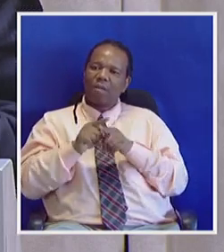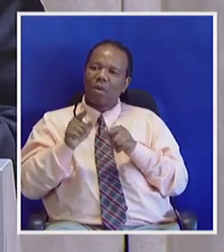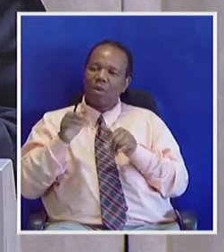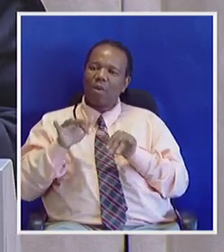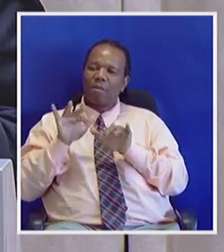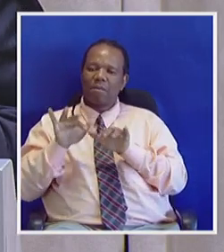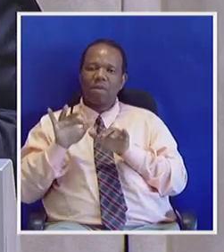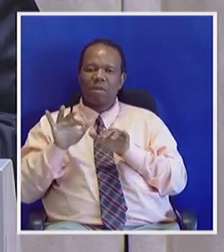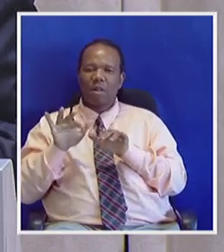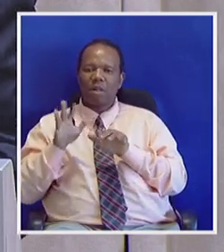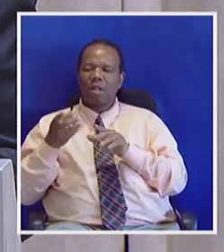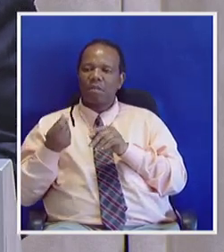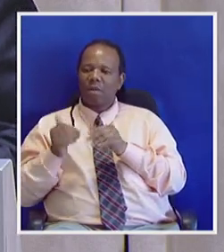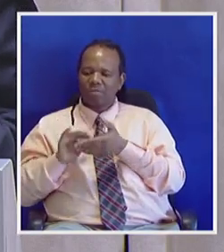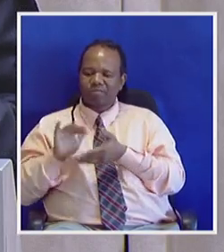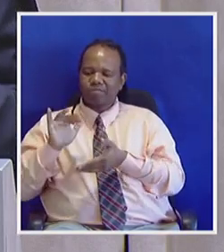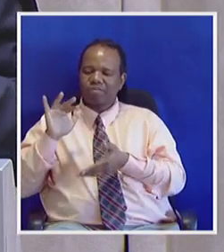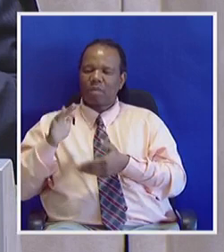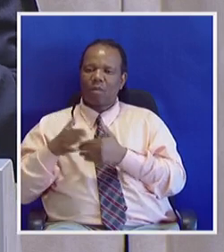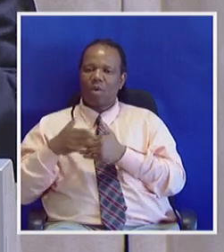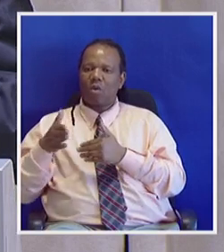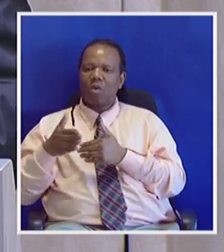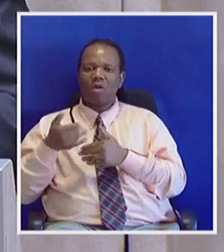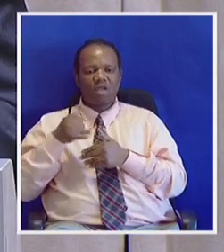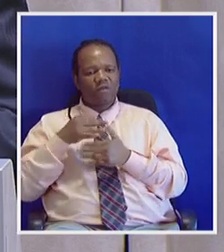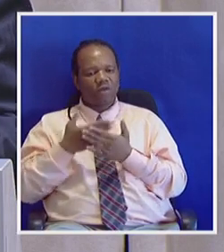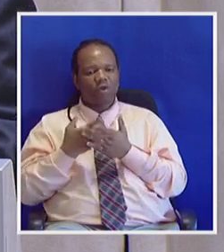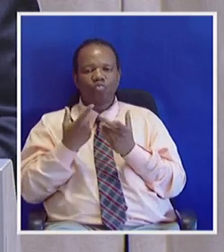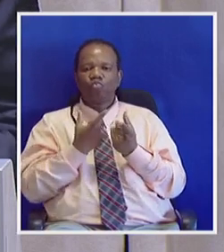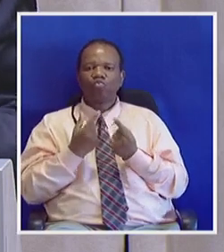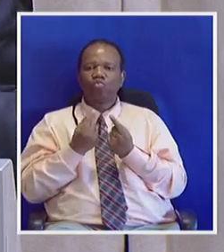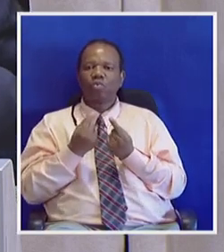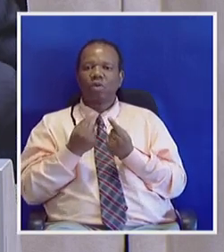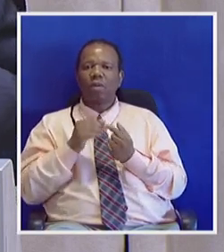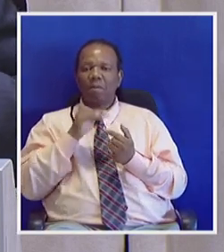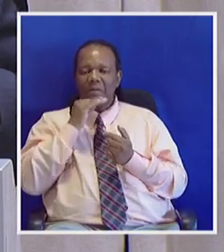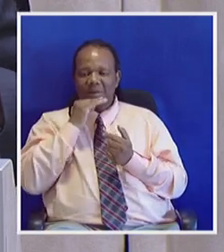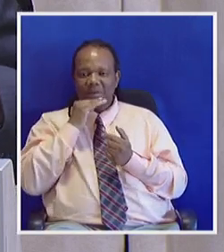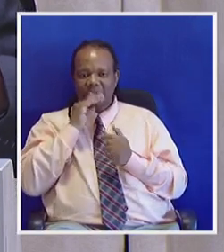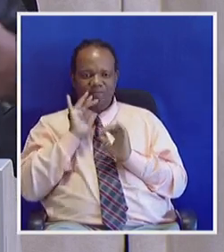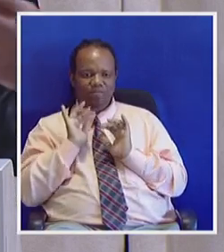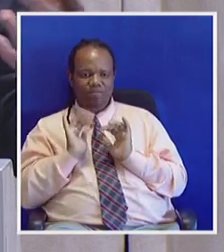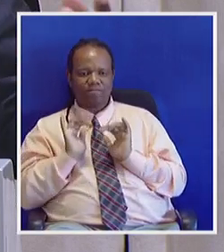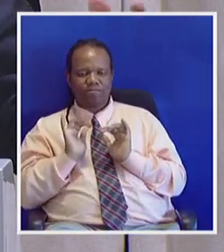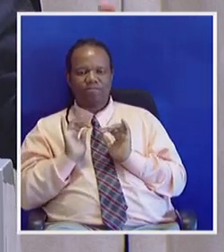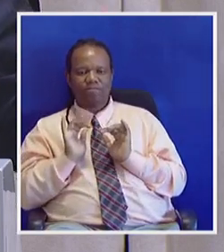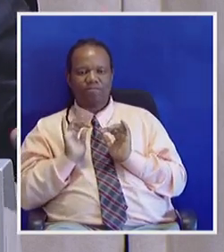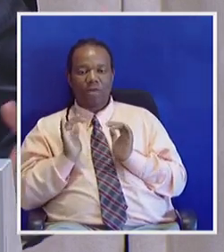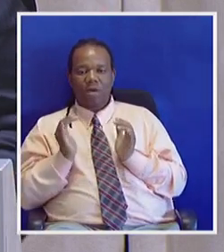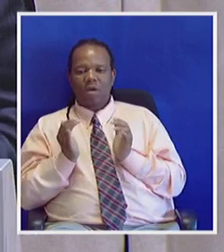Africa Inc. And if we're going to do that, we need to be dexterous and look at a number